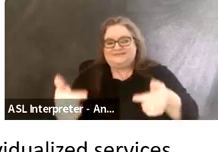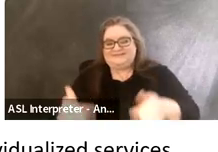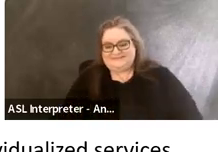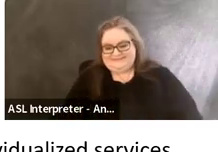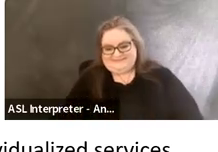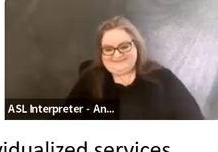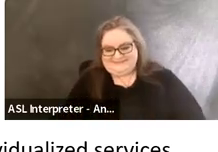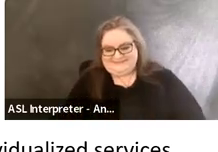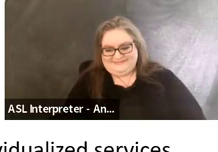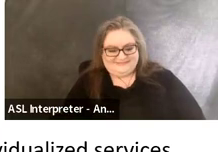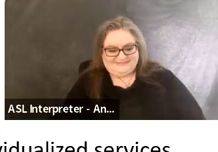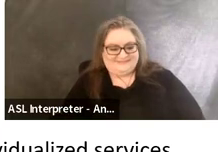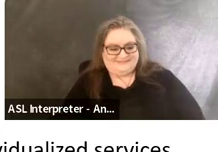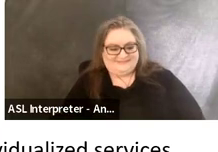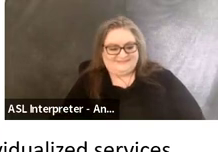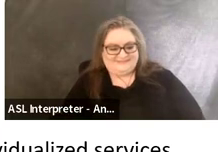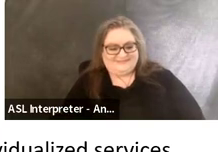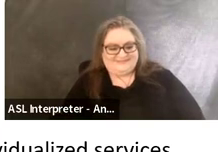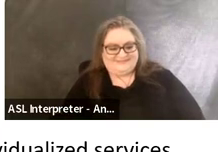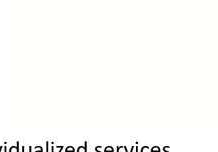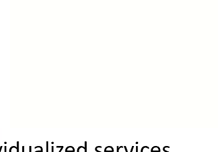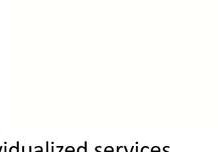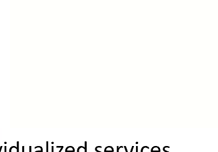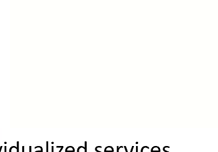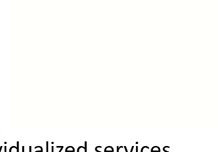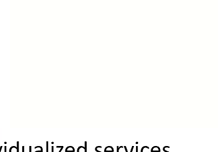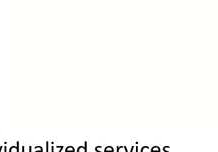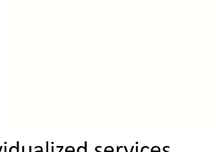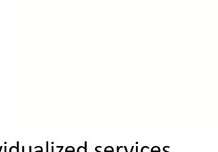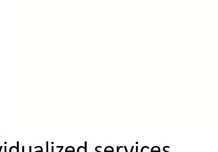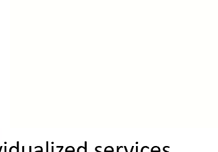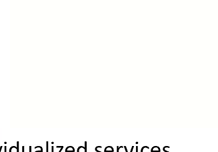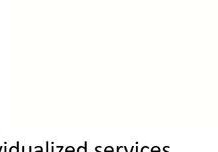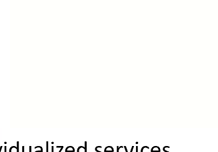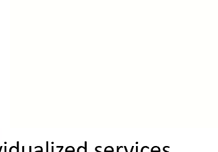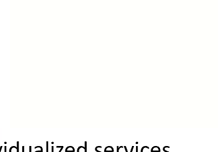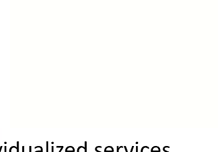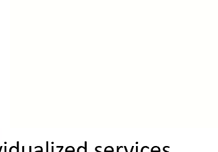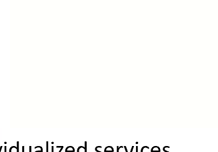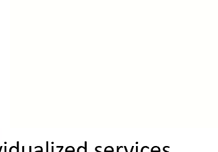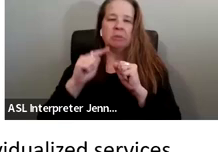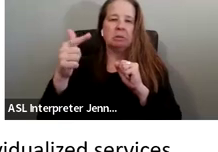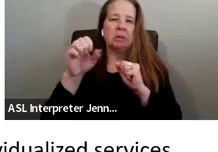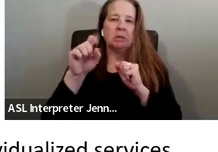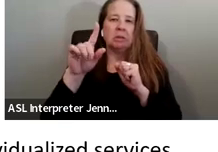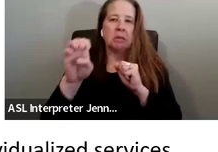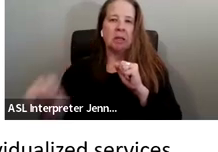crux to individual services and supports. Next slide, please.